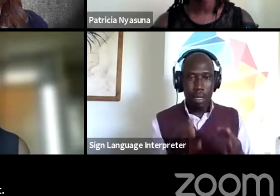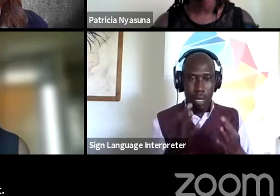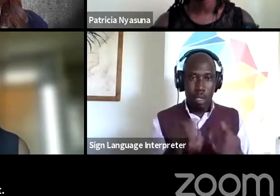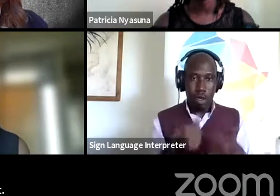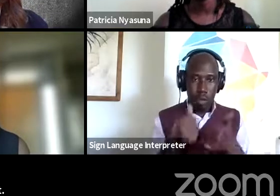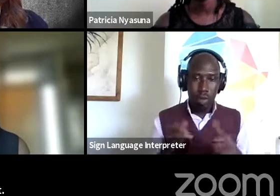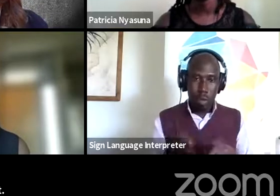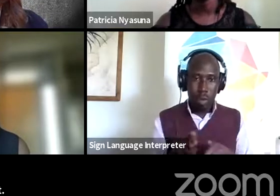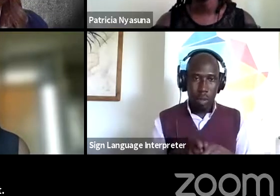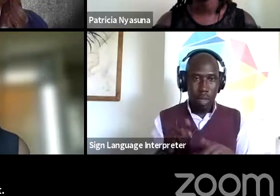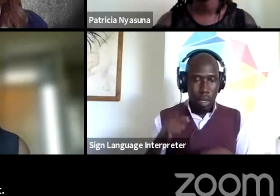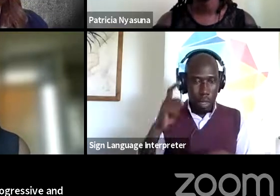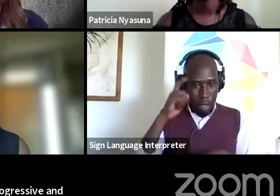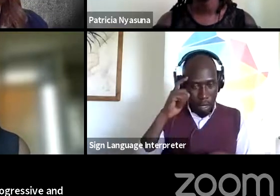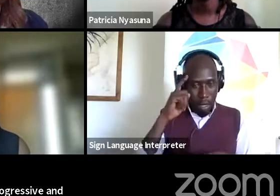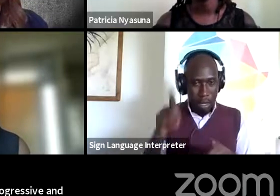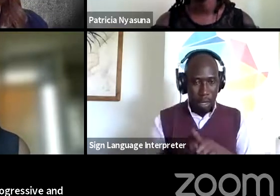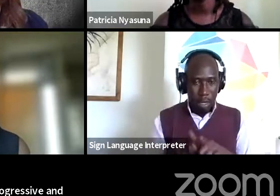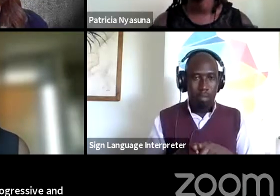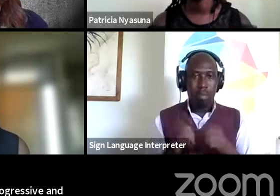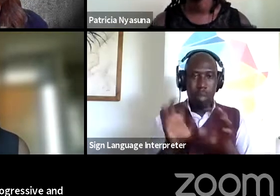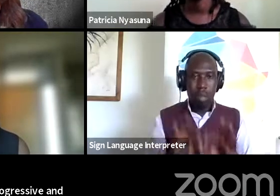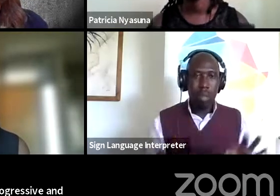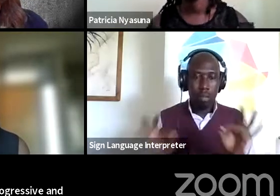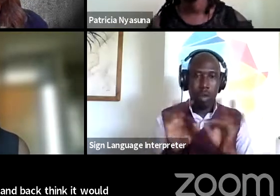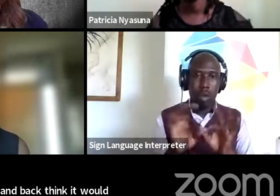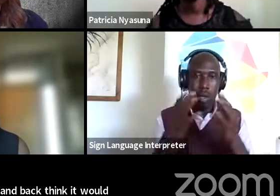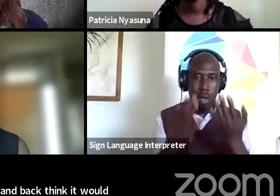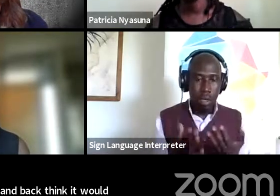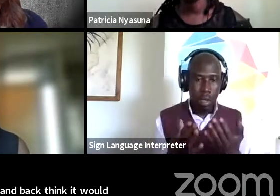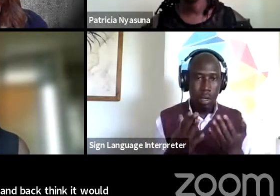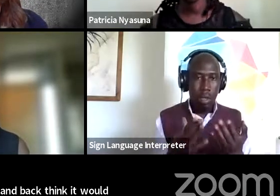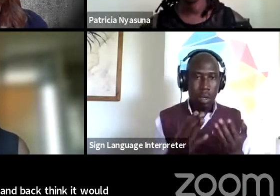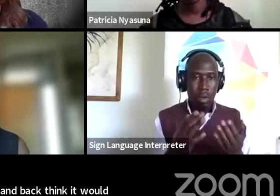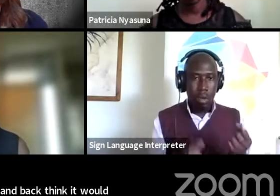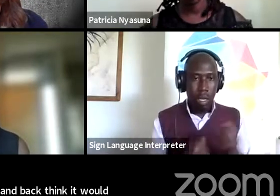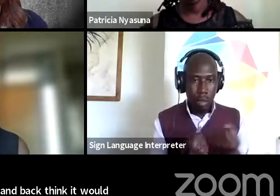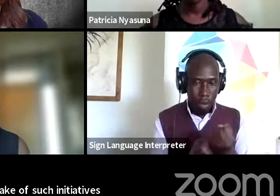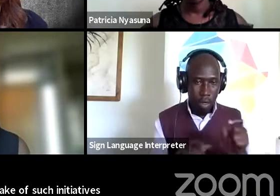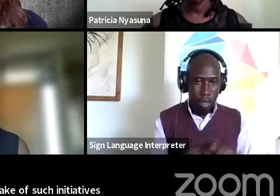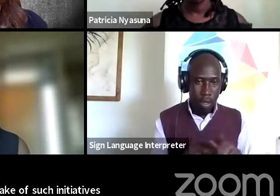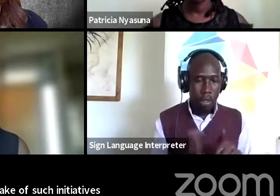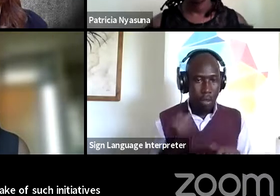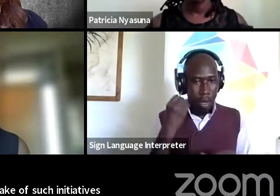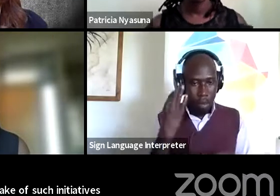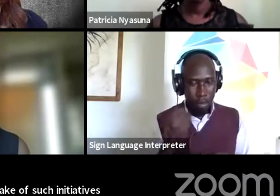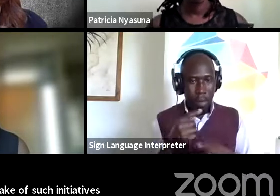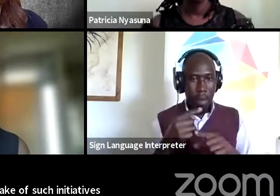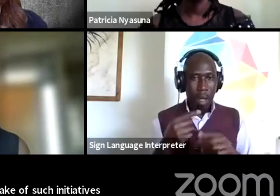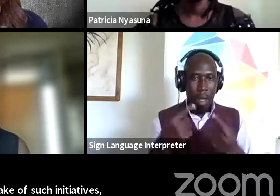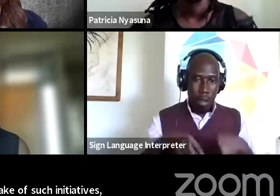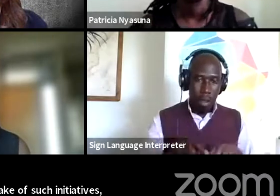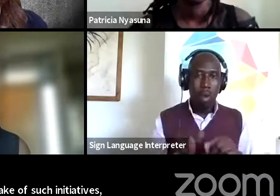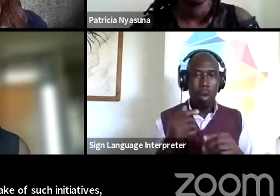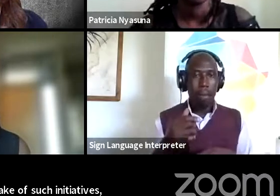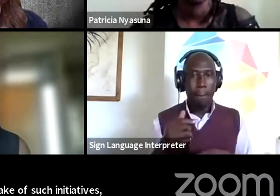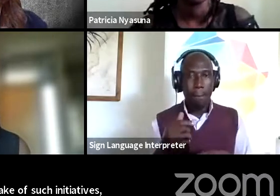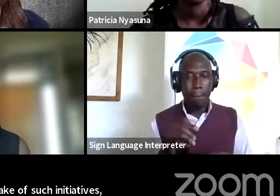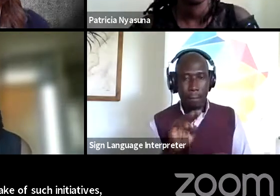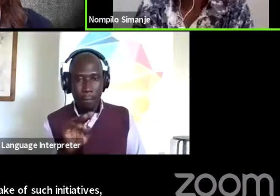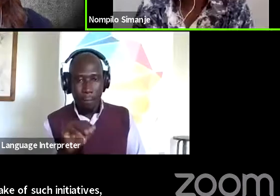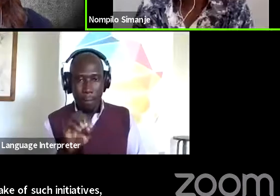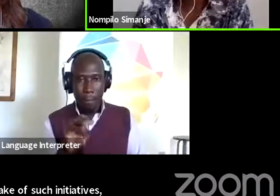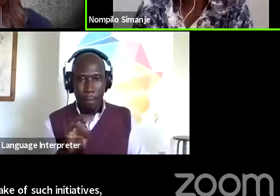think it would be critical to get the uptake of such initiatives by all mobile network operators in our different